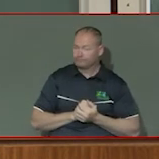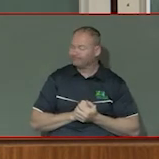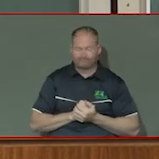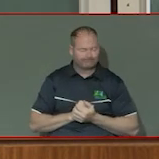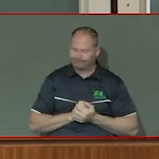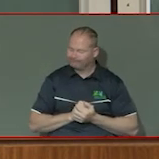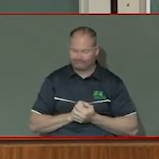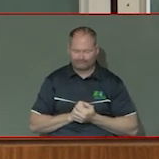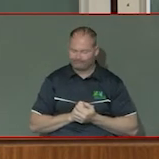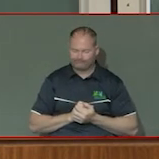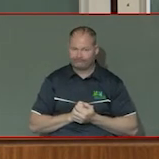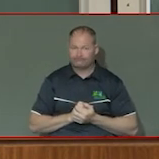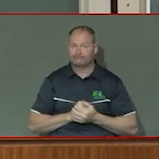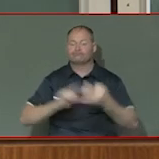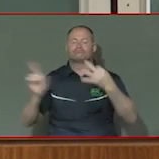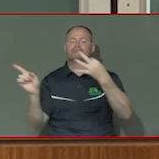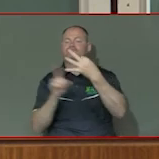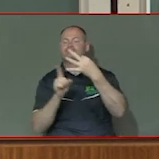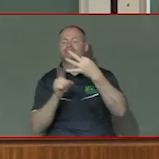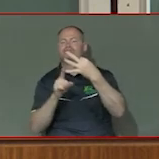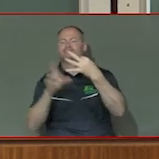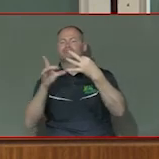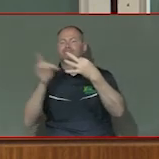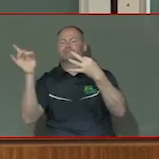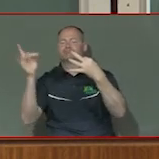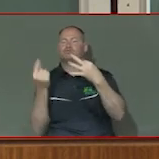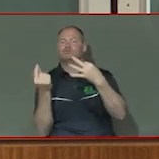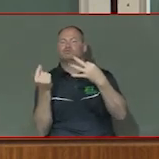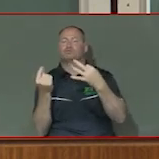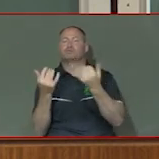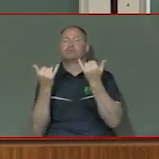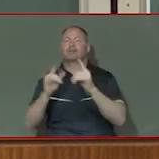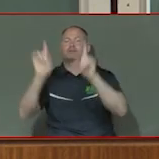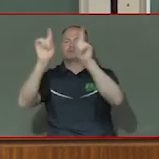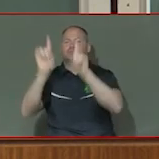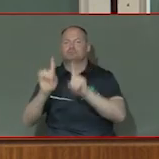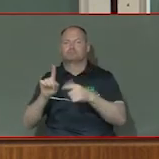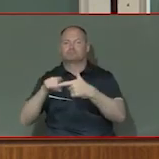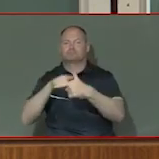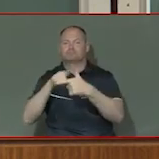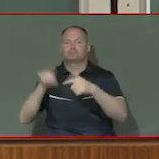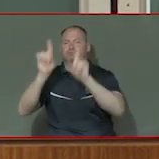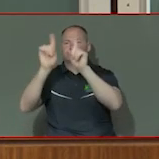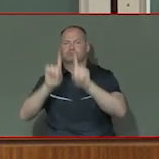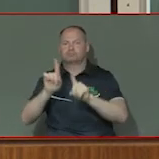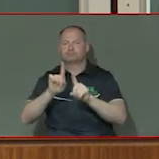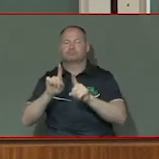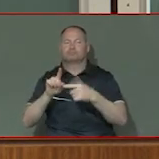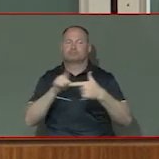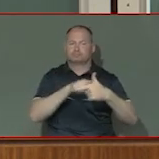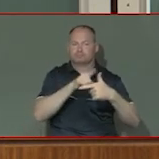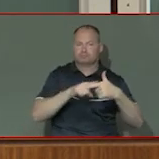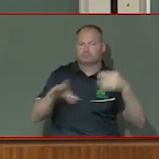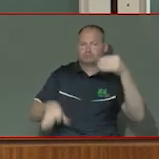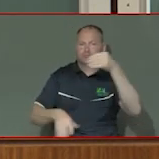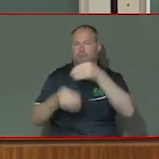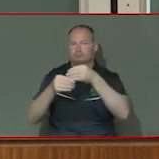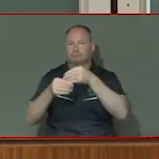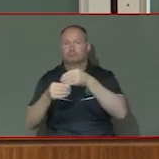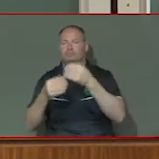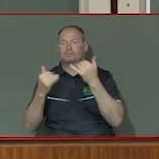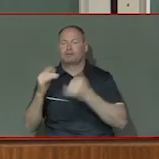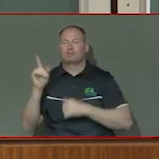No. So the third option is a special angle plus an angle in the diagram must give